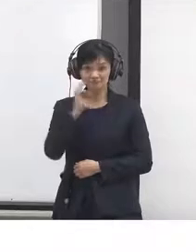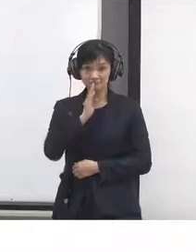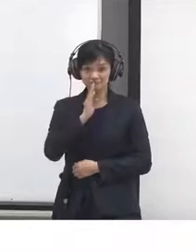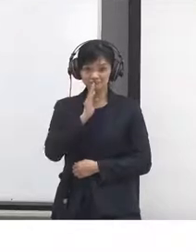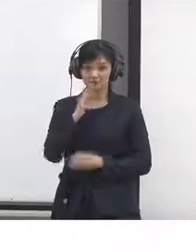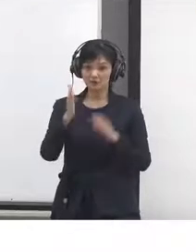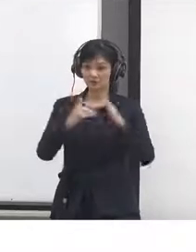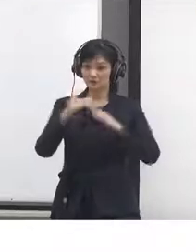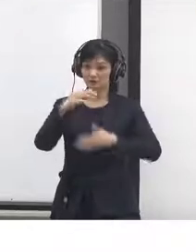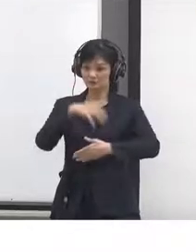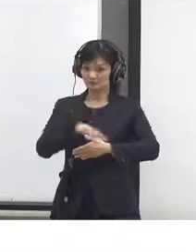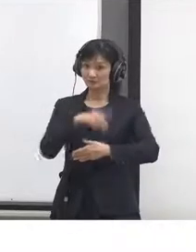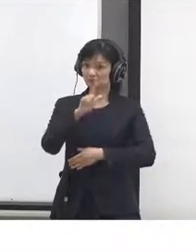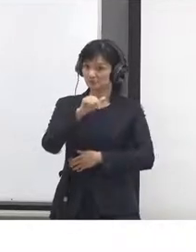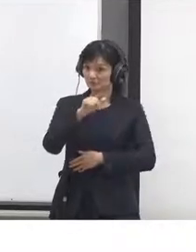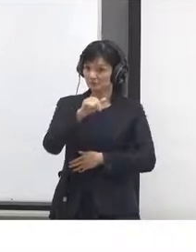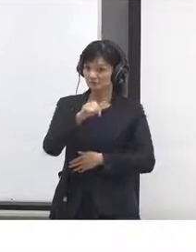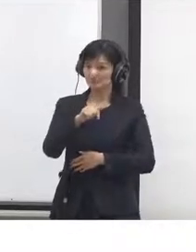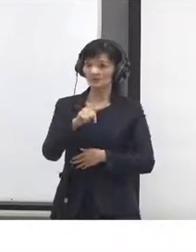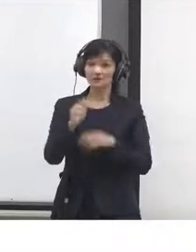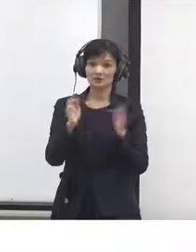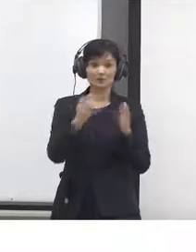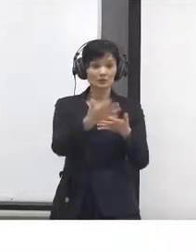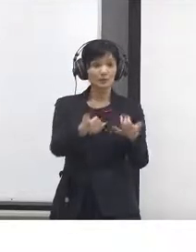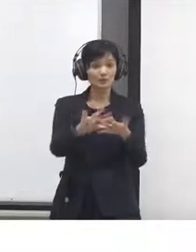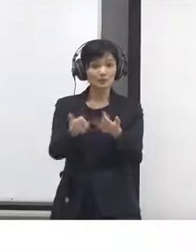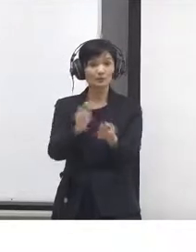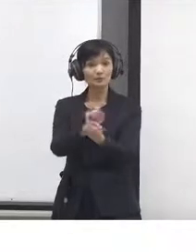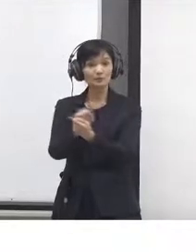Yeah, uh-huh. To their students.